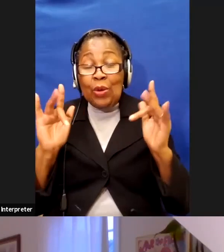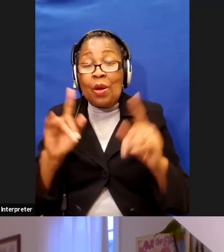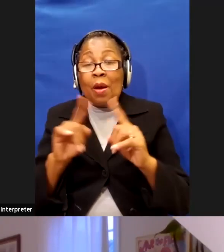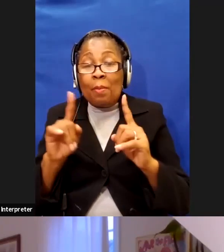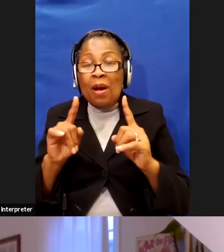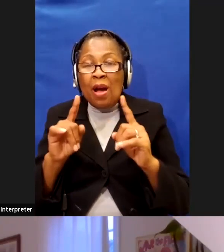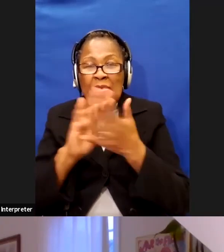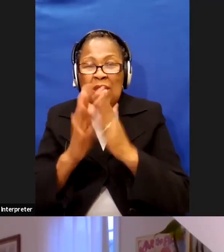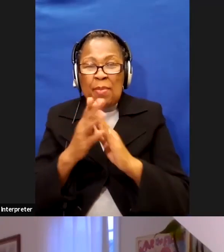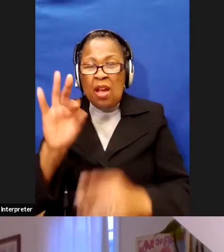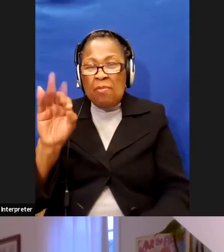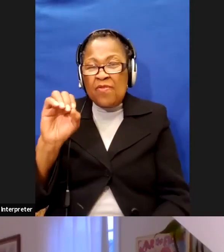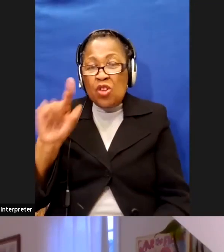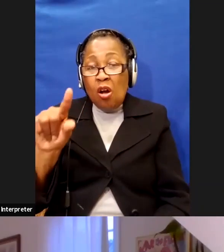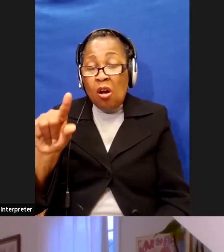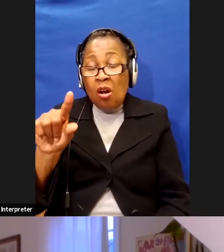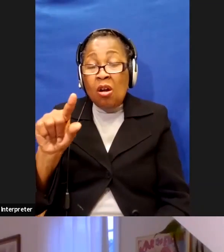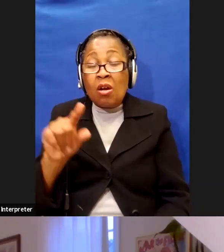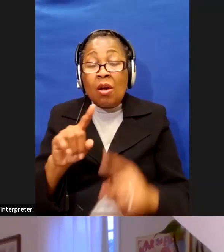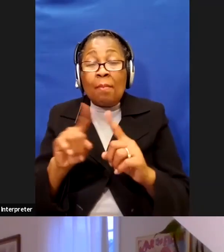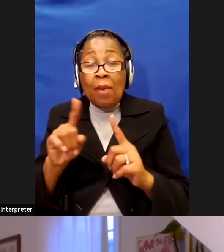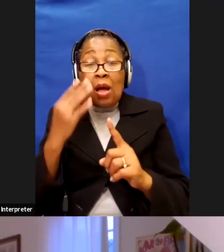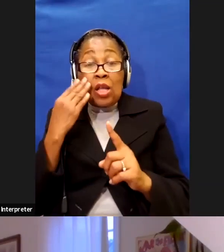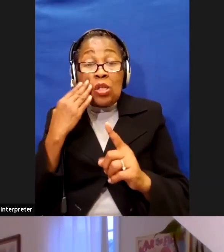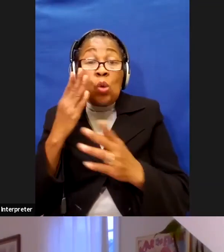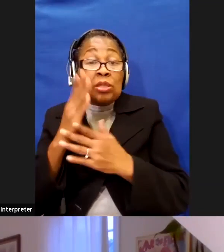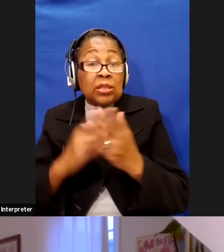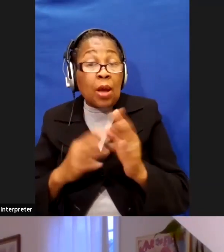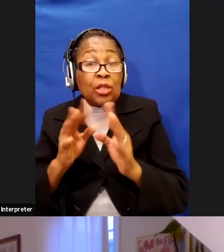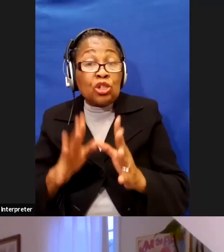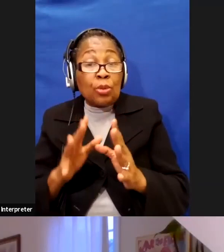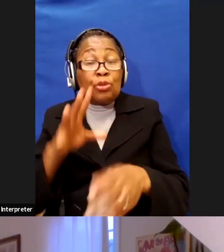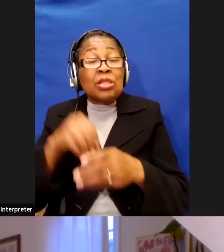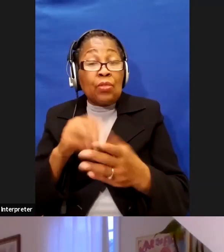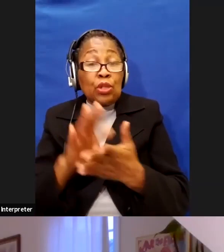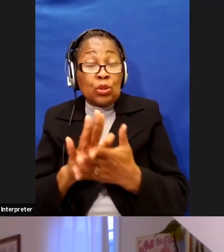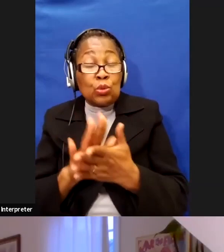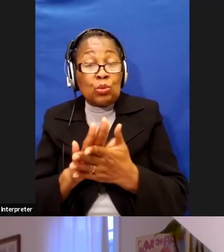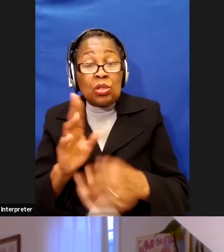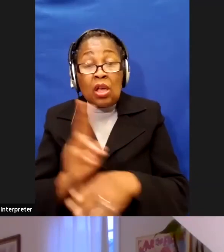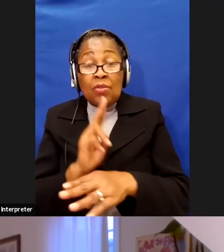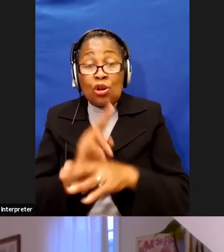fog also. But I do know some interpreters in the schools that are using face